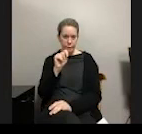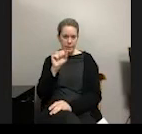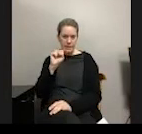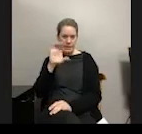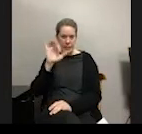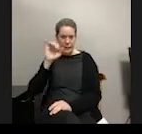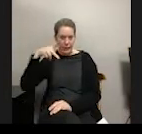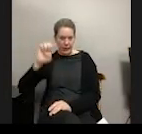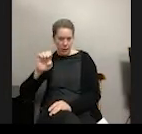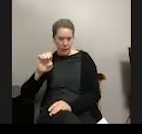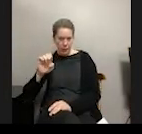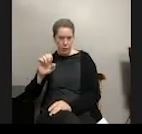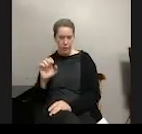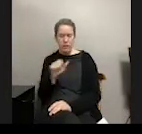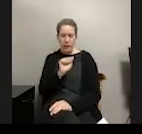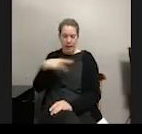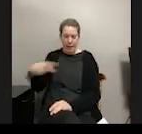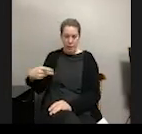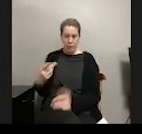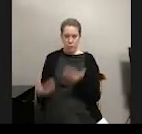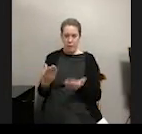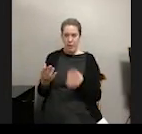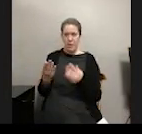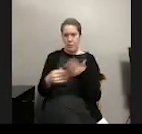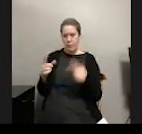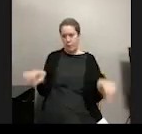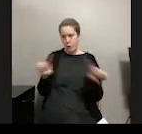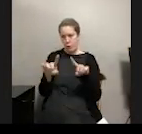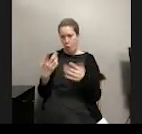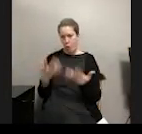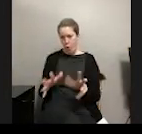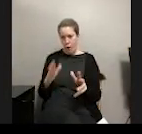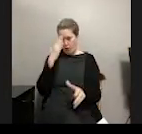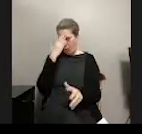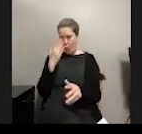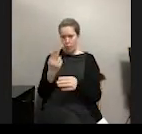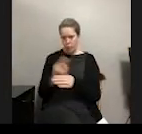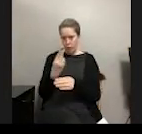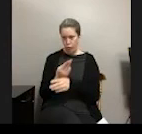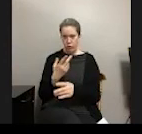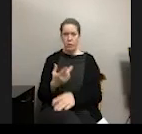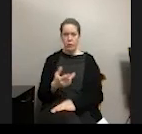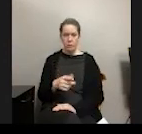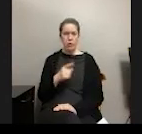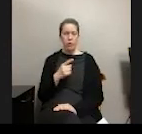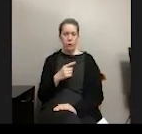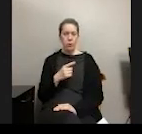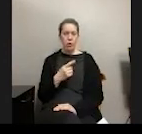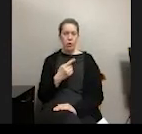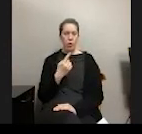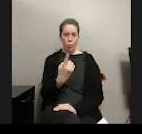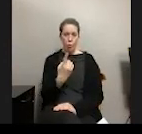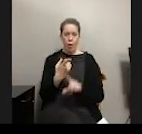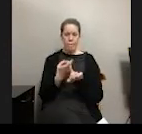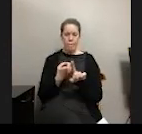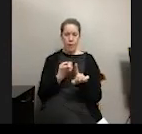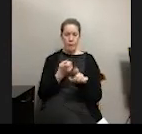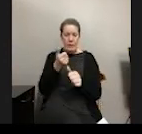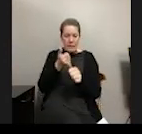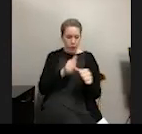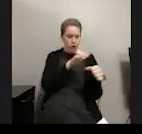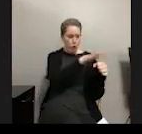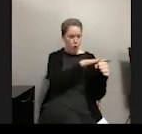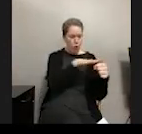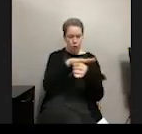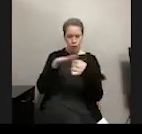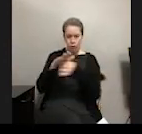So we're curating tours, one in each ward, to bring attention to the existing